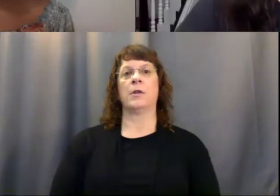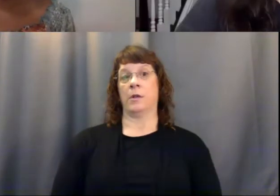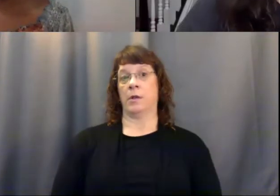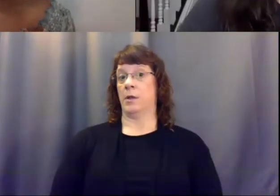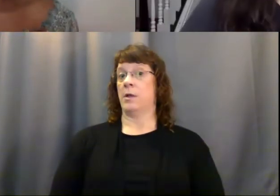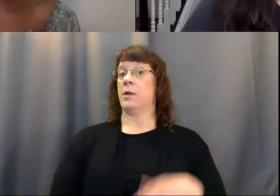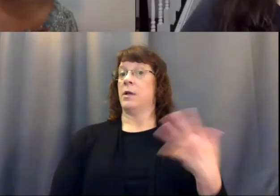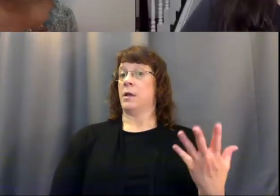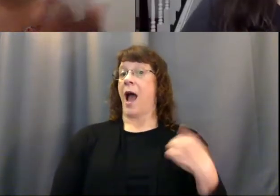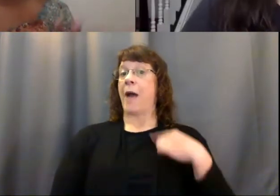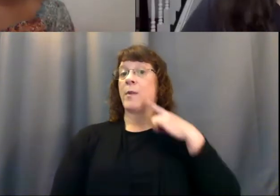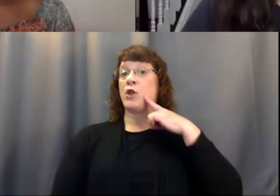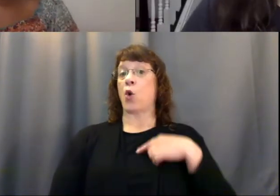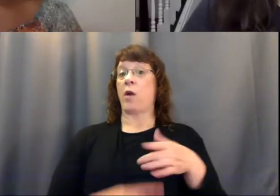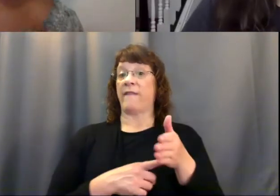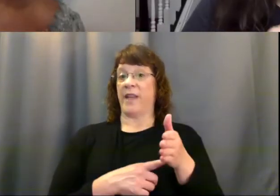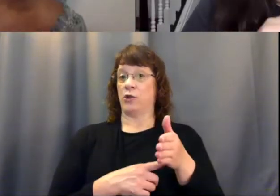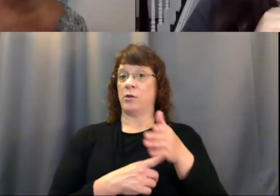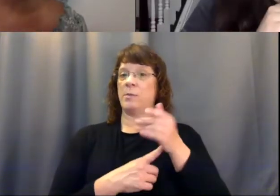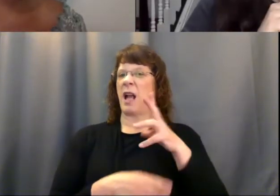told fish, because of the iron.